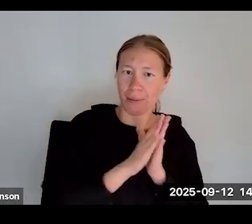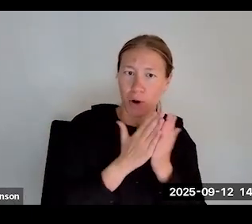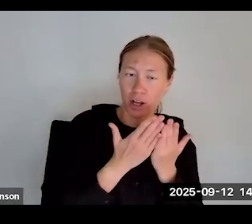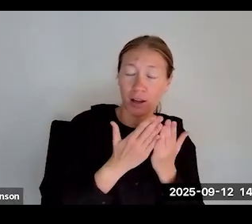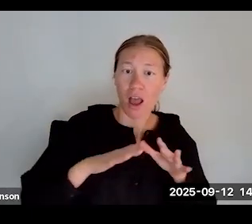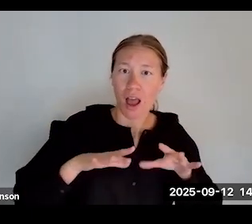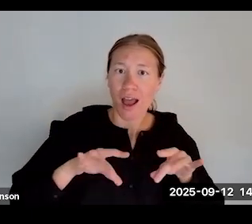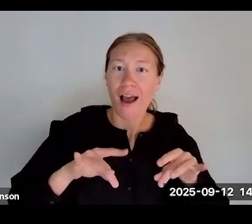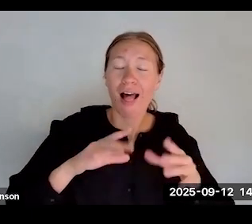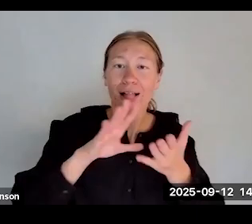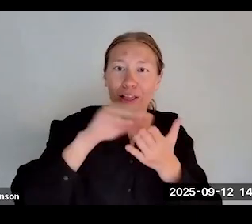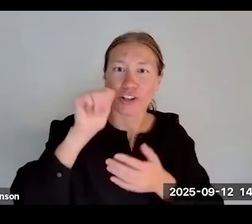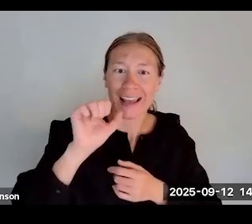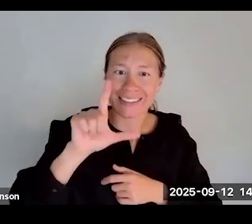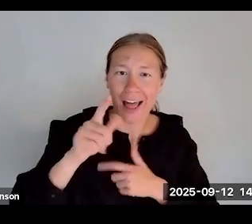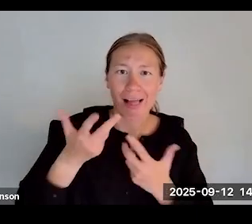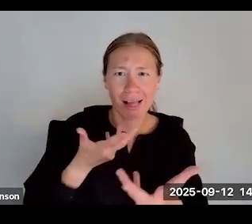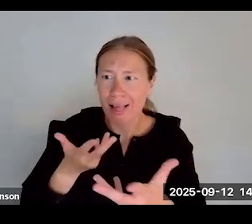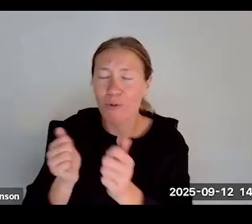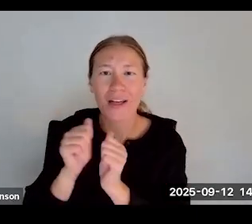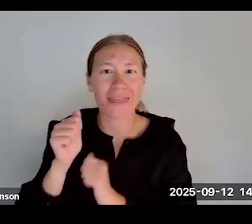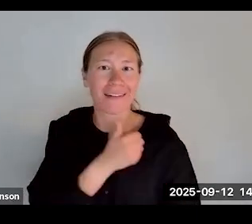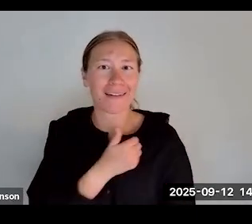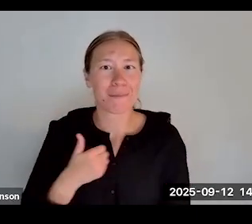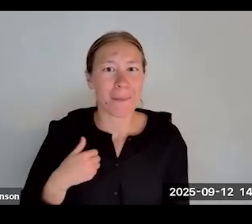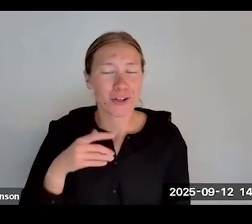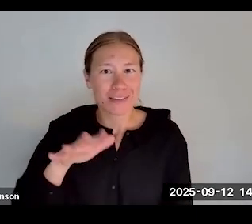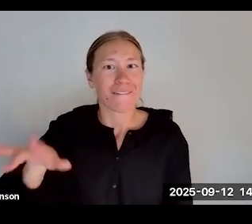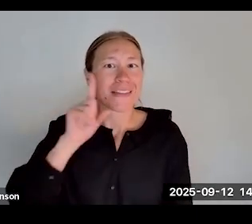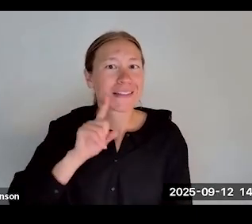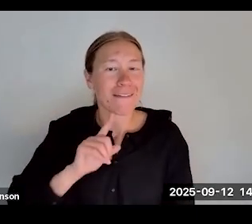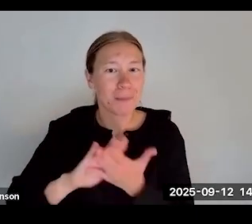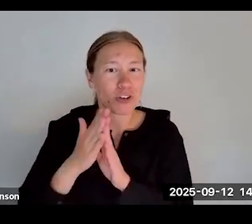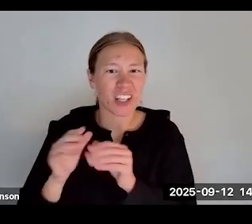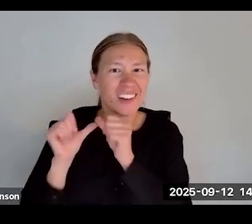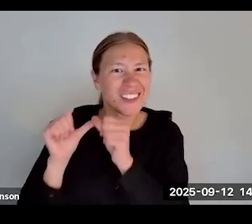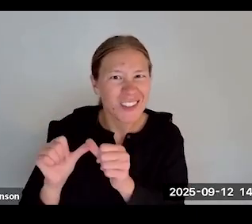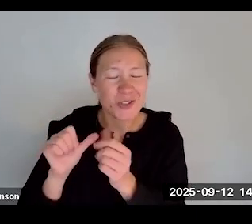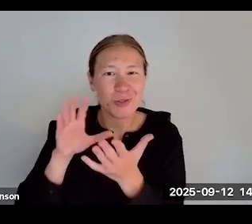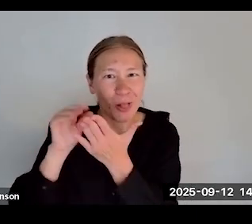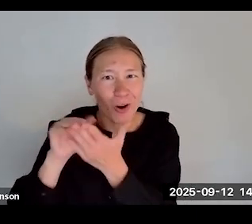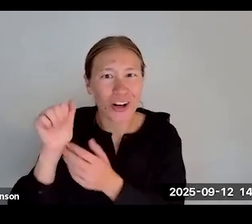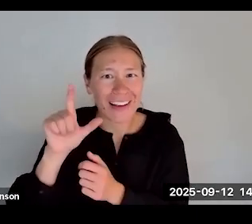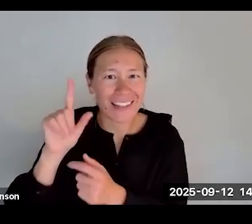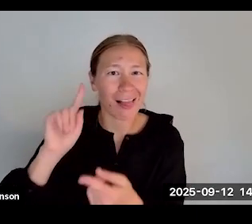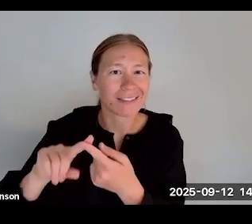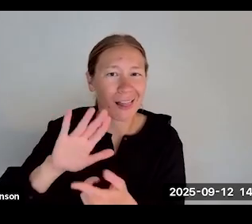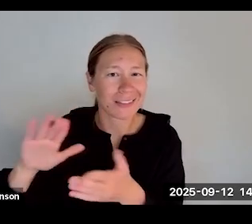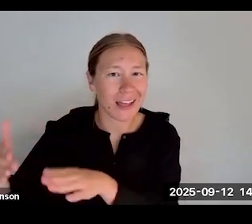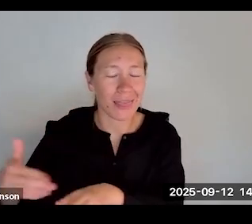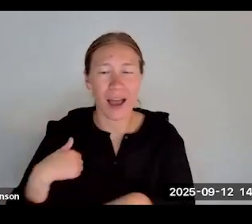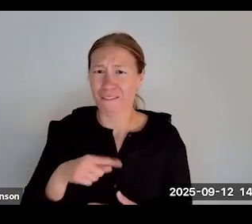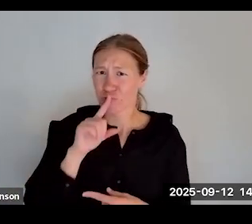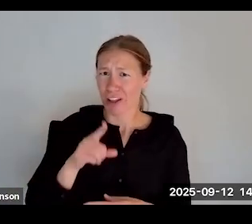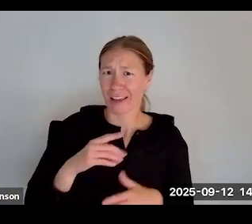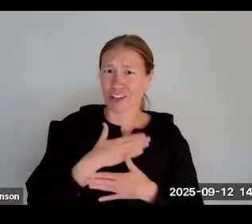community, and he continued to try and learn ASL until he died. I've really enjoyed everything Oliver Sacks wrote. He's